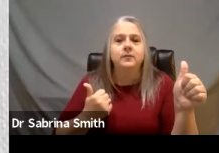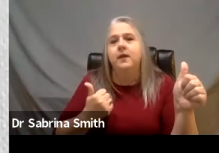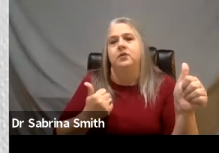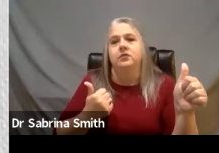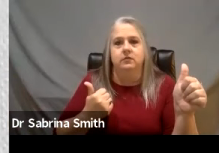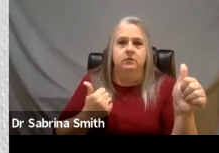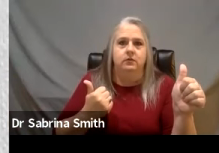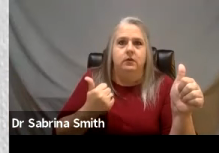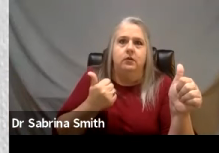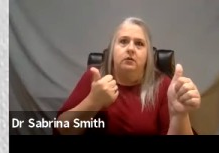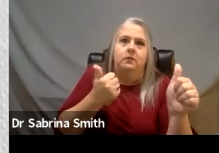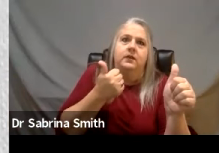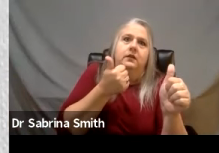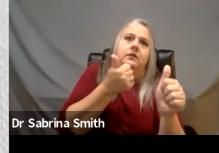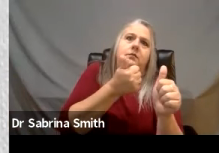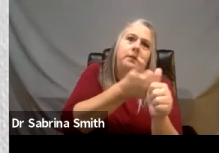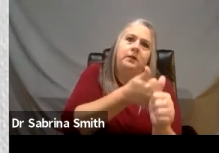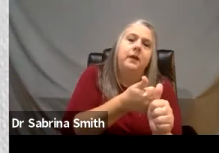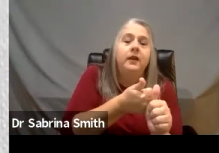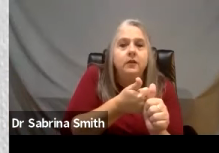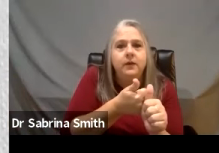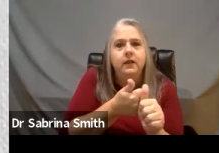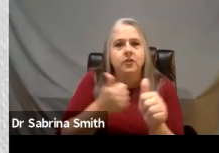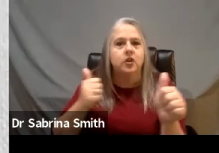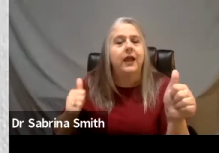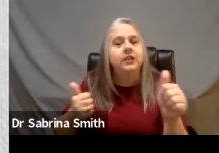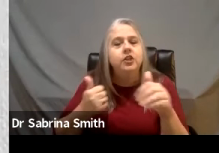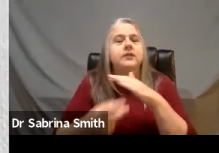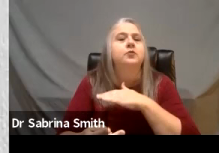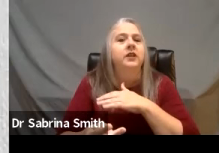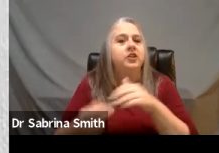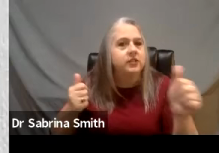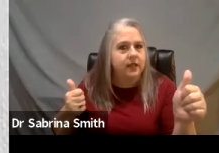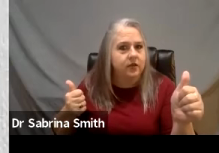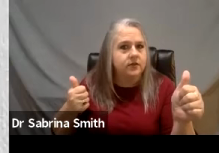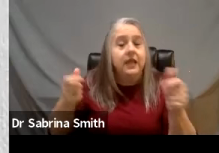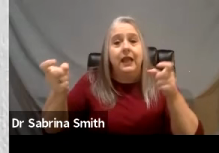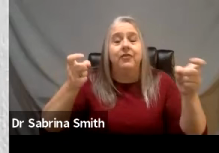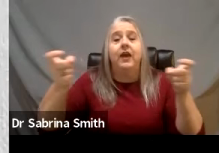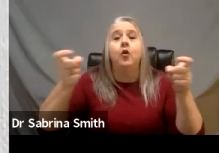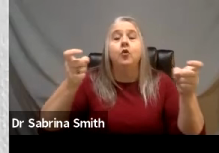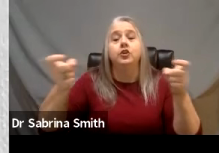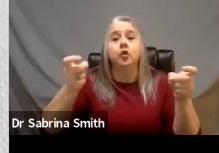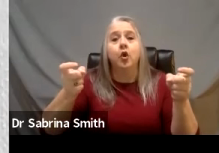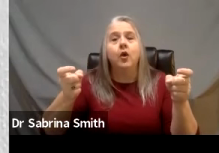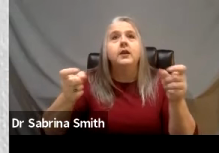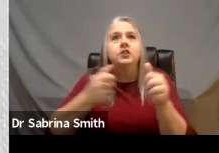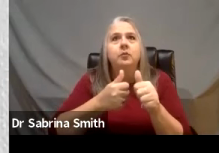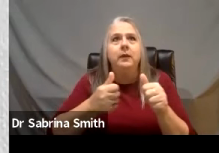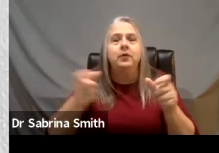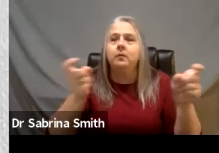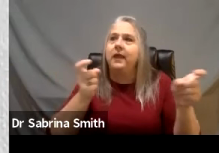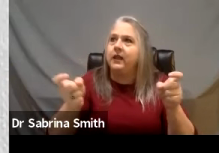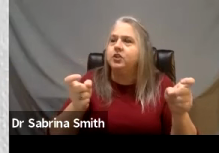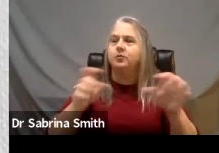tonight, here's my numbers. Oh, I better be up here a little bit closer. I need to use those prediction skills and that whole control to